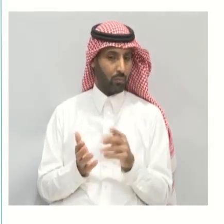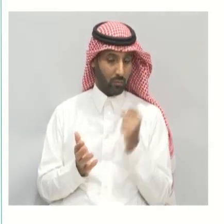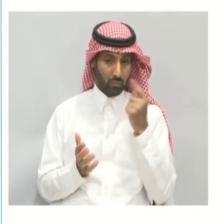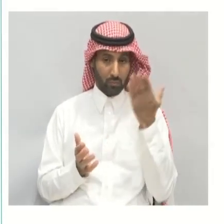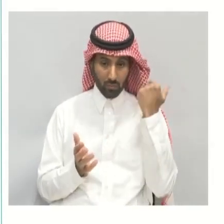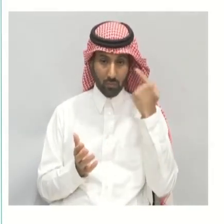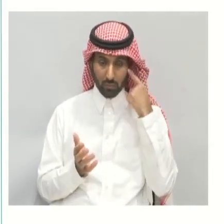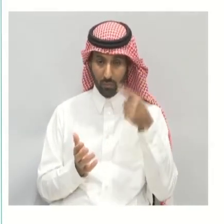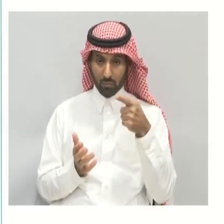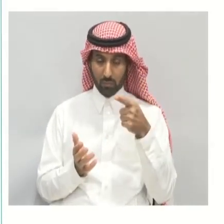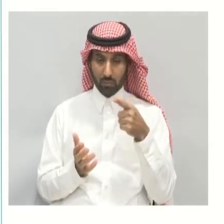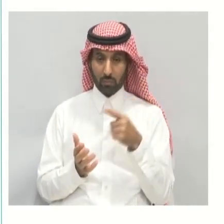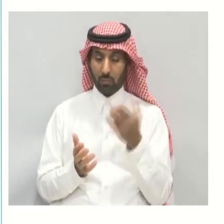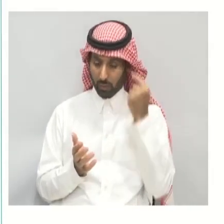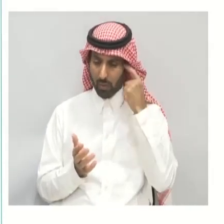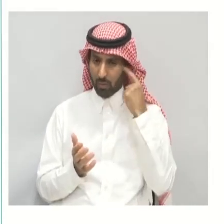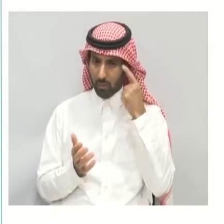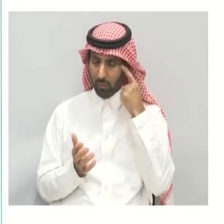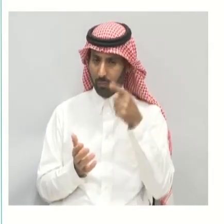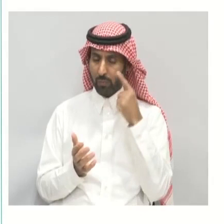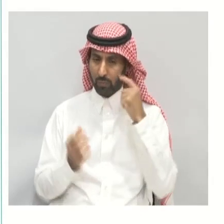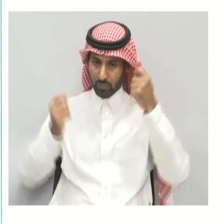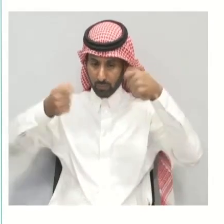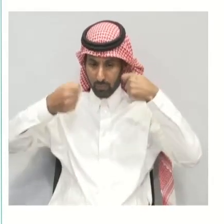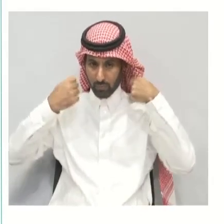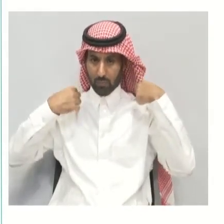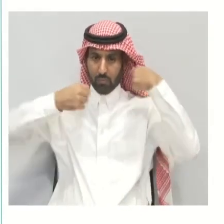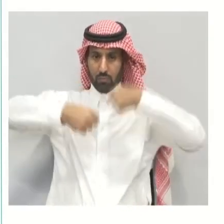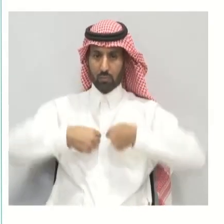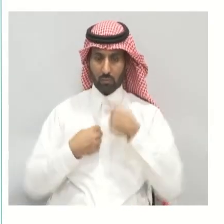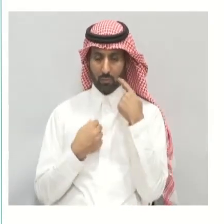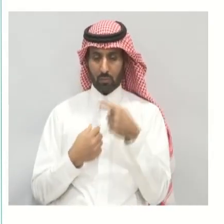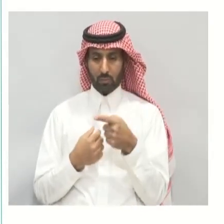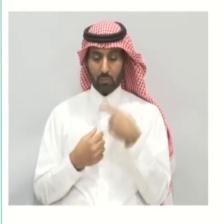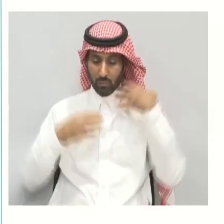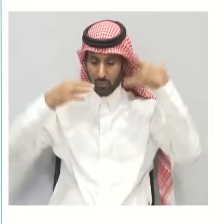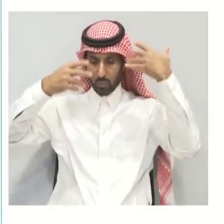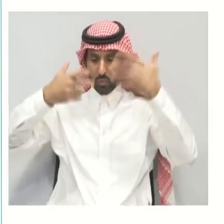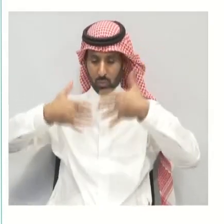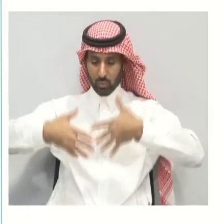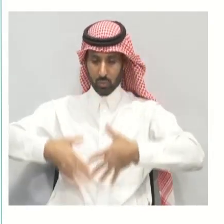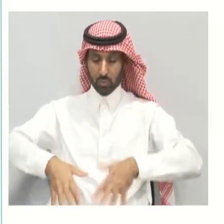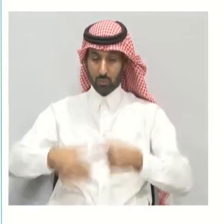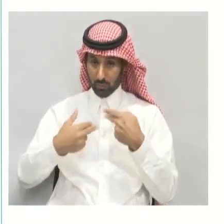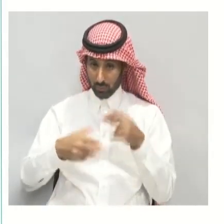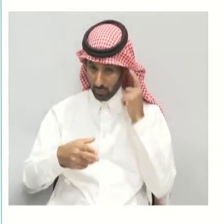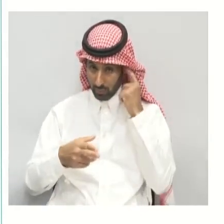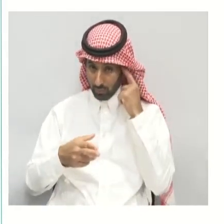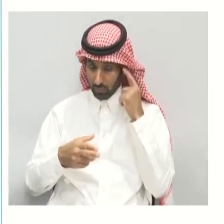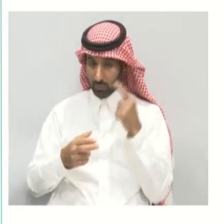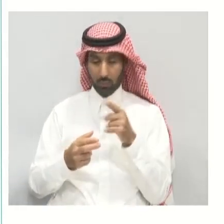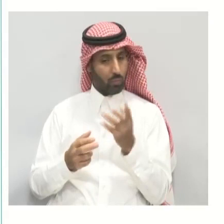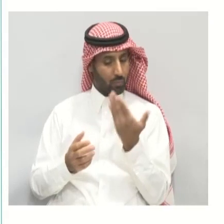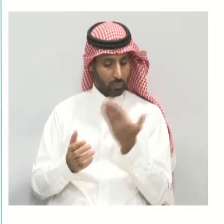you think or did you thought of this kind of clothes when we ask the question in the beginning of the lesson?